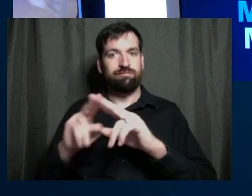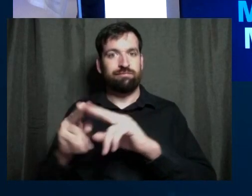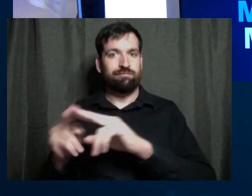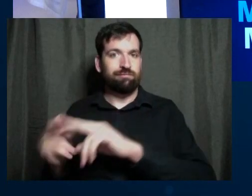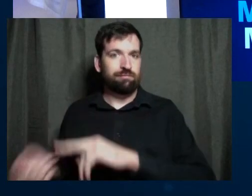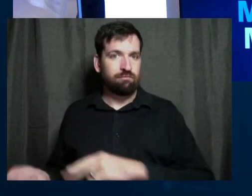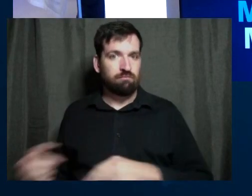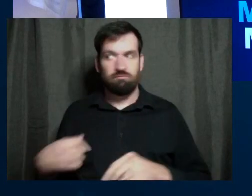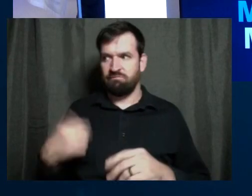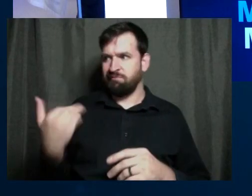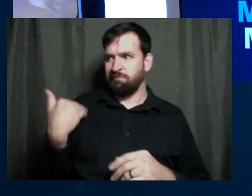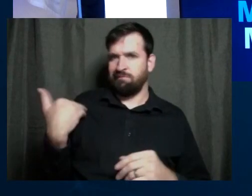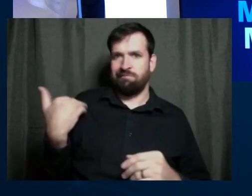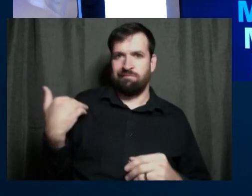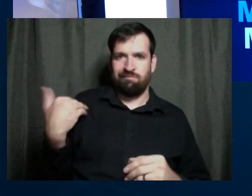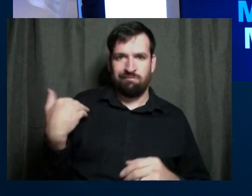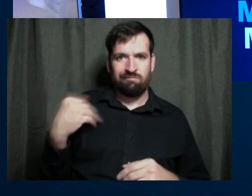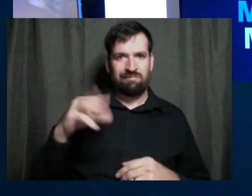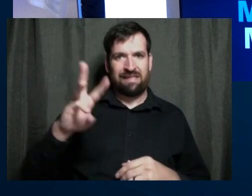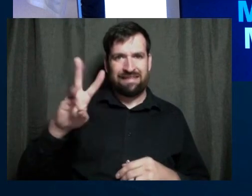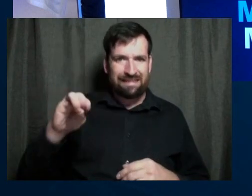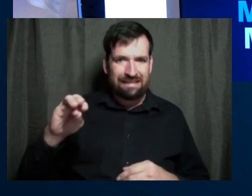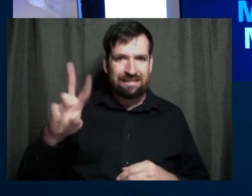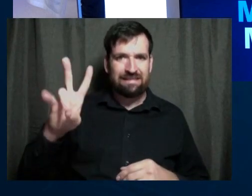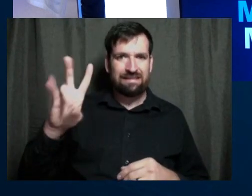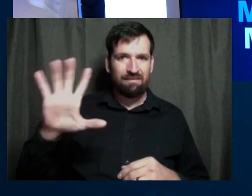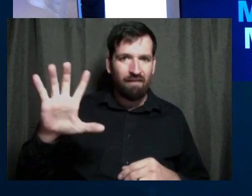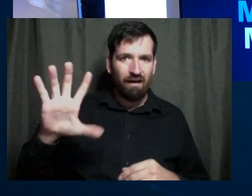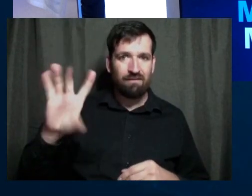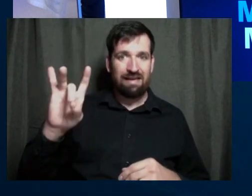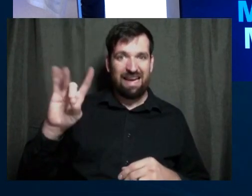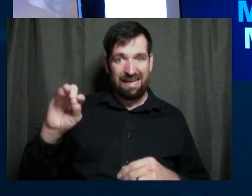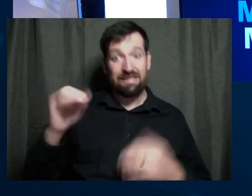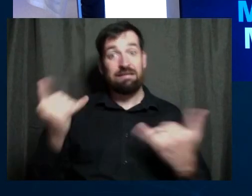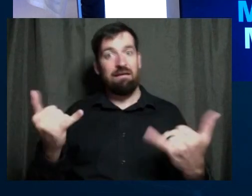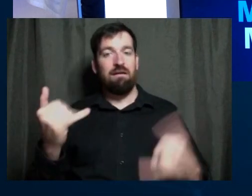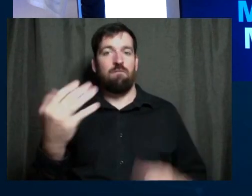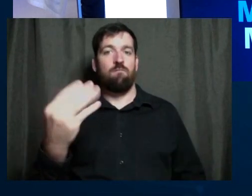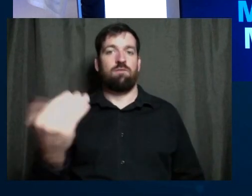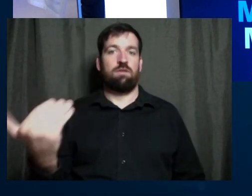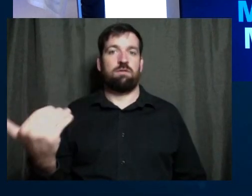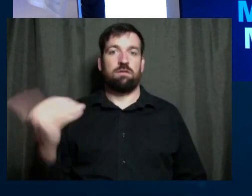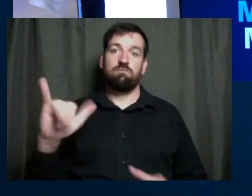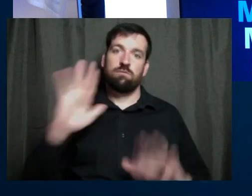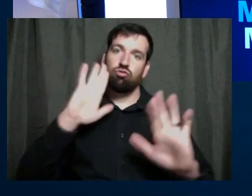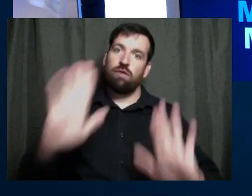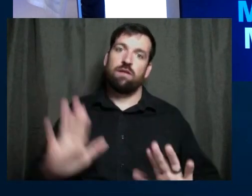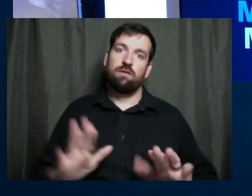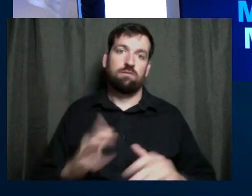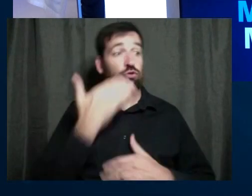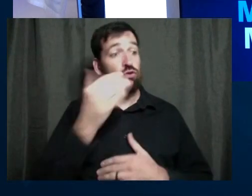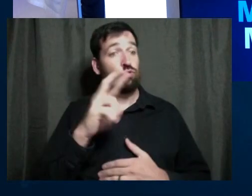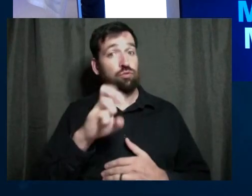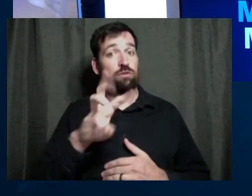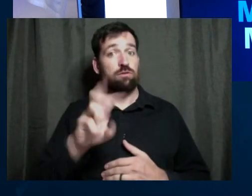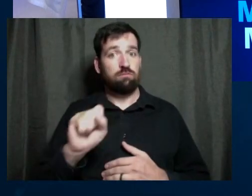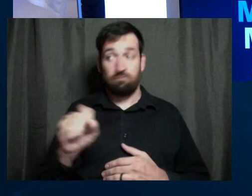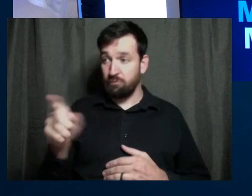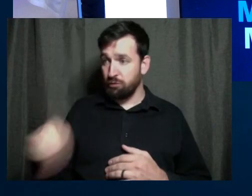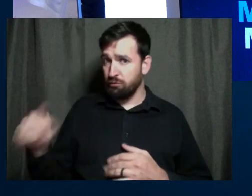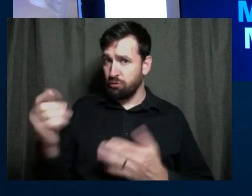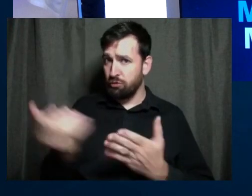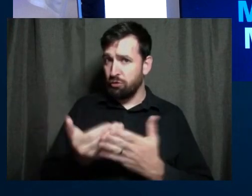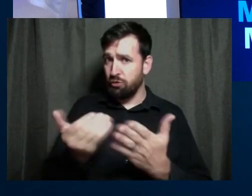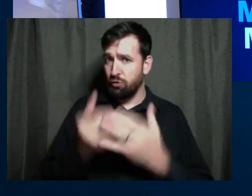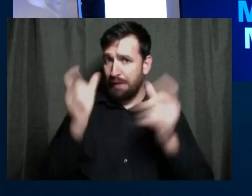at 65 or 70 or 80 acutes, and now we're down to like 14 and 15. That's great news. Good news. What are those new glasses? I'm just curious. No,